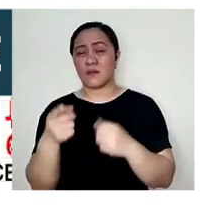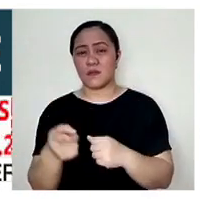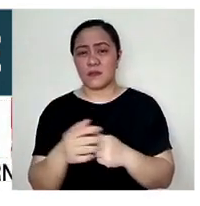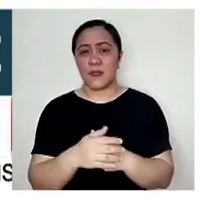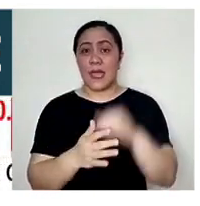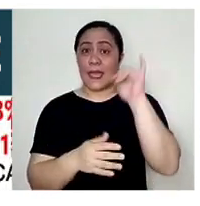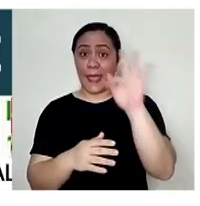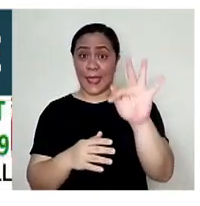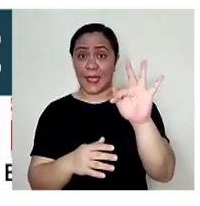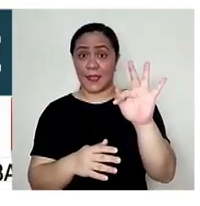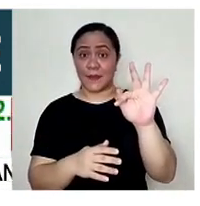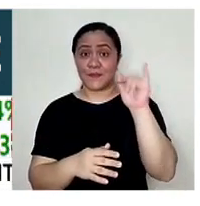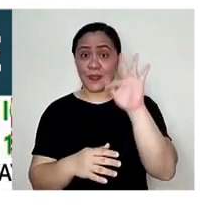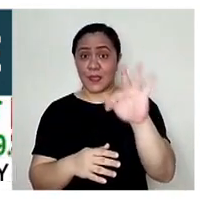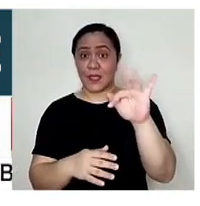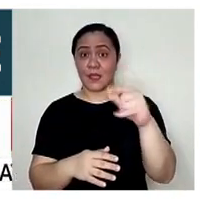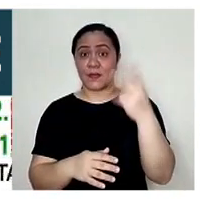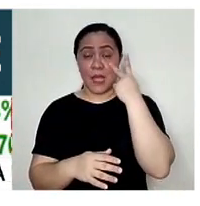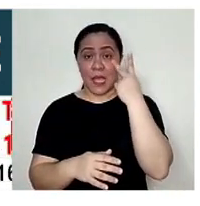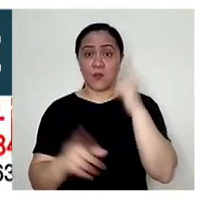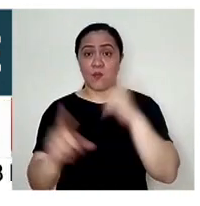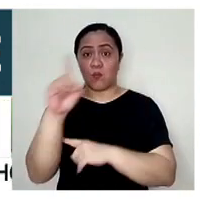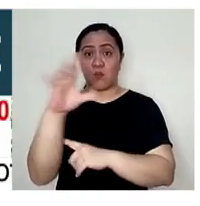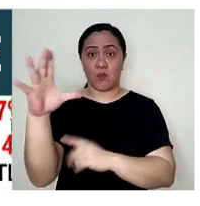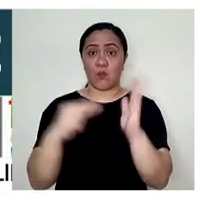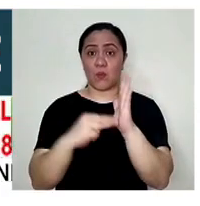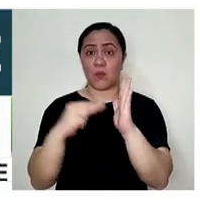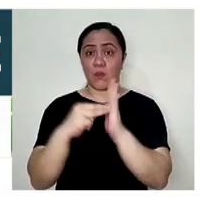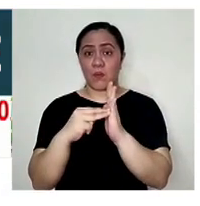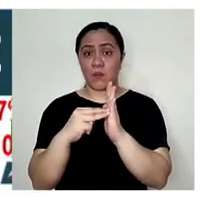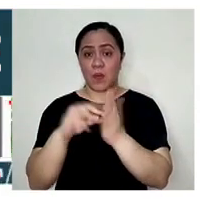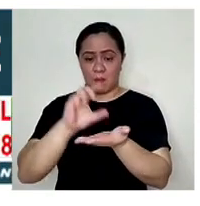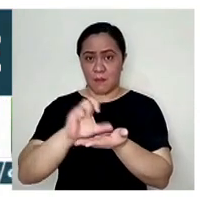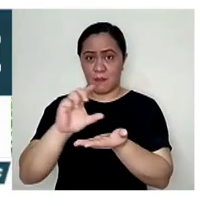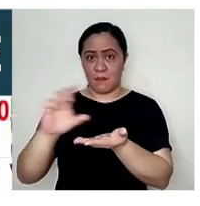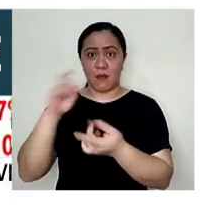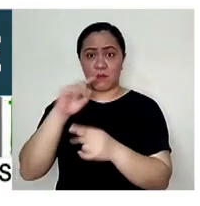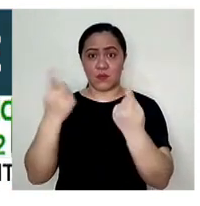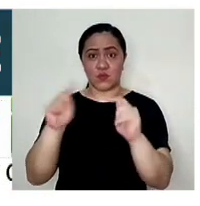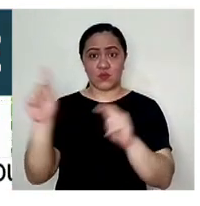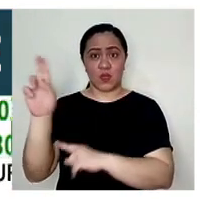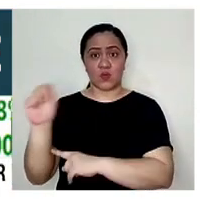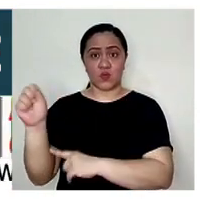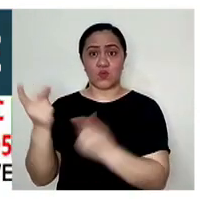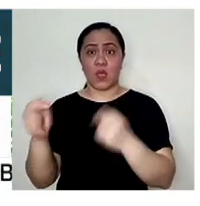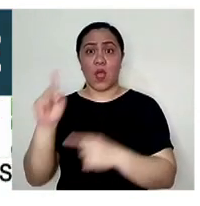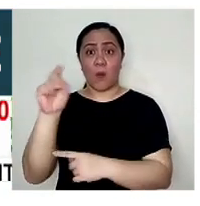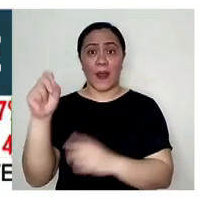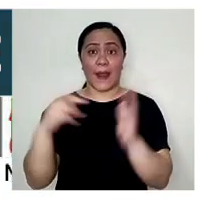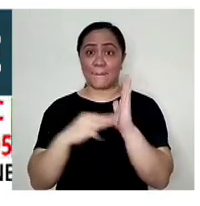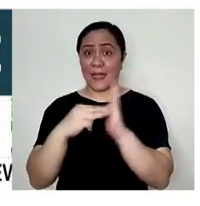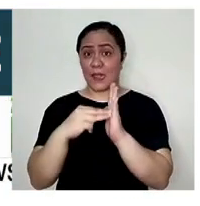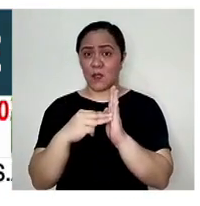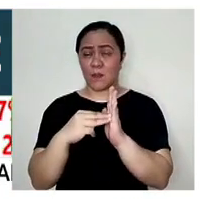to come up with just 100 million doses, which is what America is trying to do, 100 million doses, that will only be